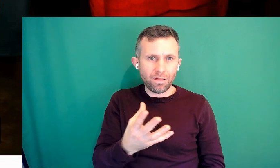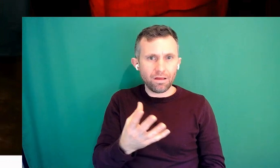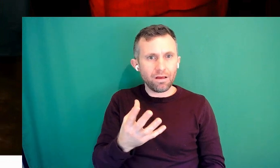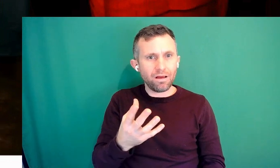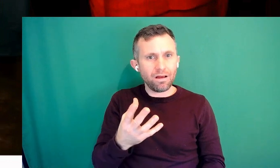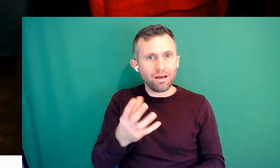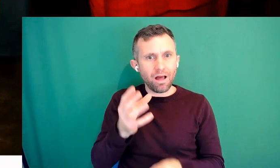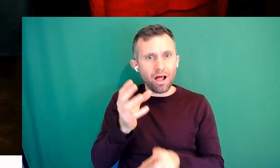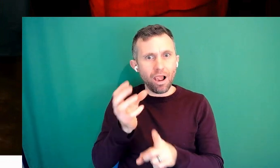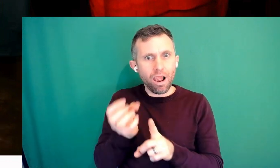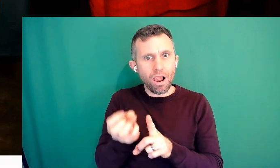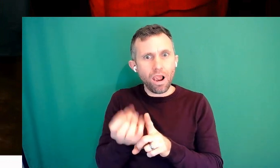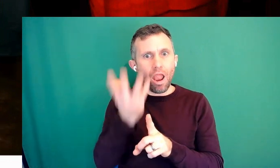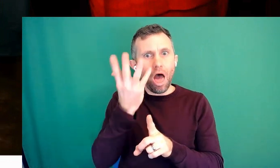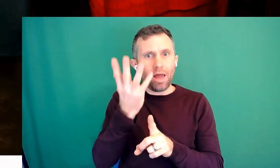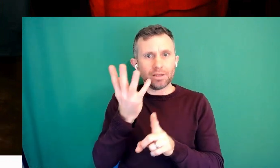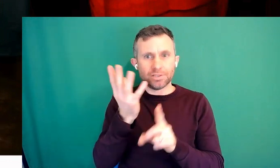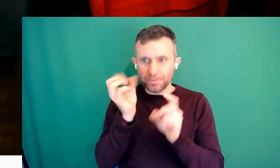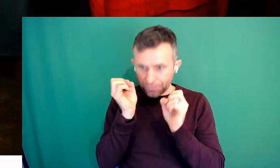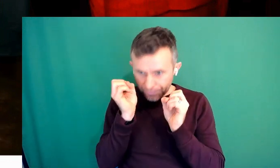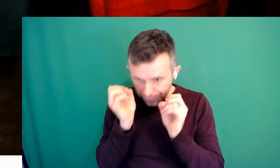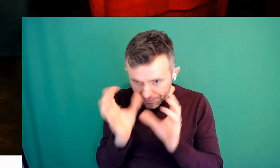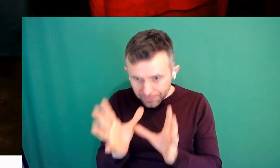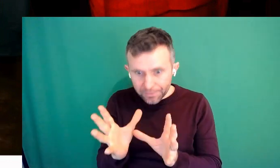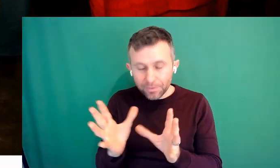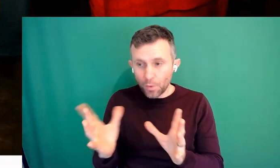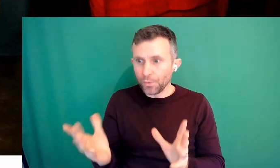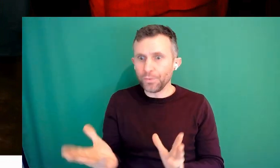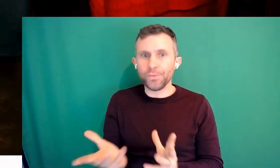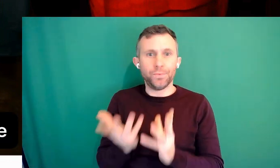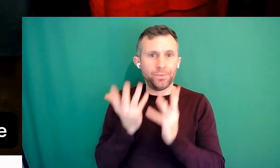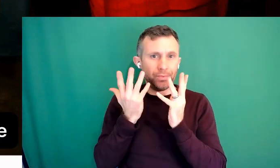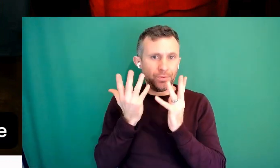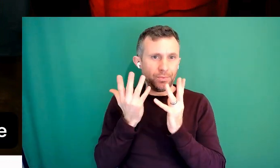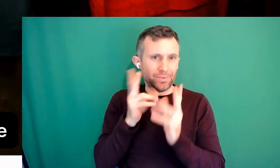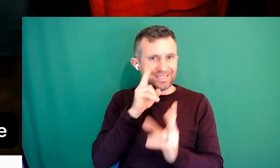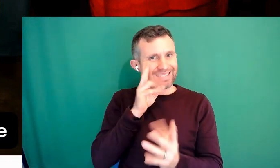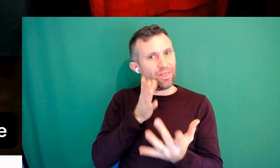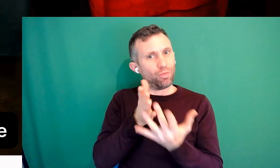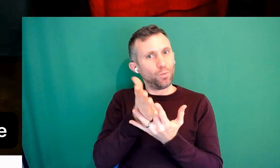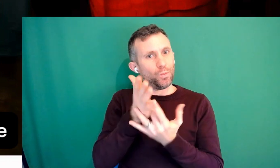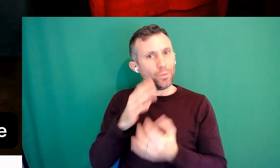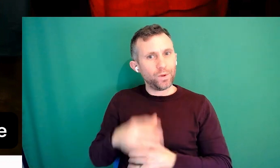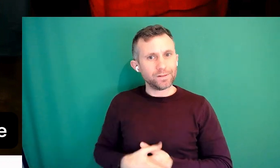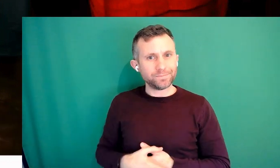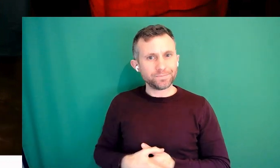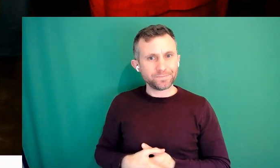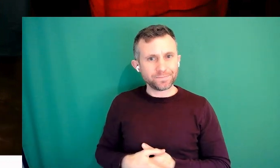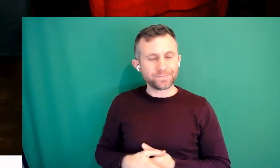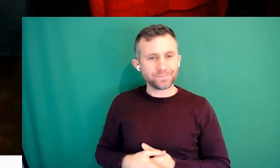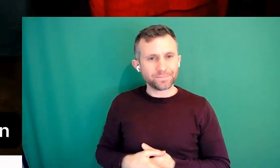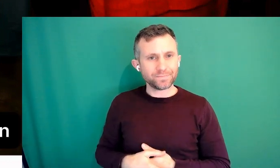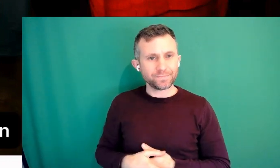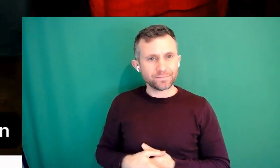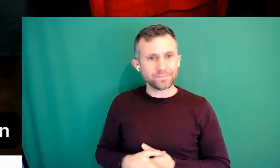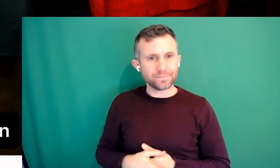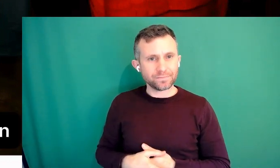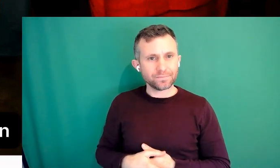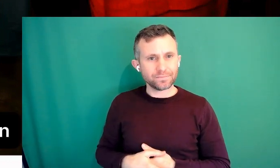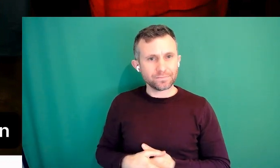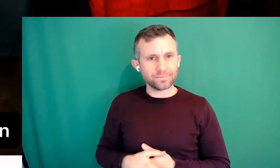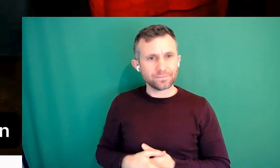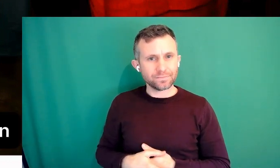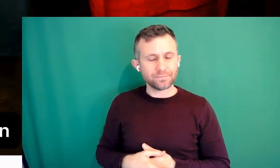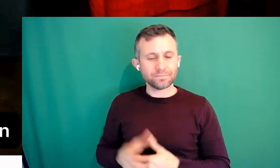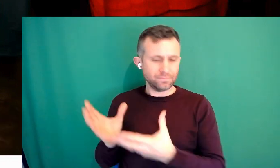old. When newly built, the stone would have been a much crisper white, and the hieroglyphics would have